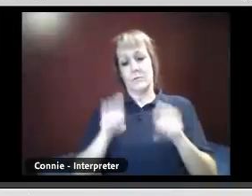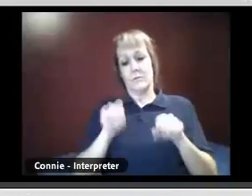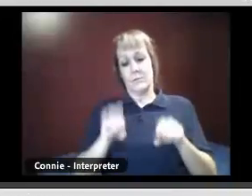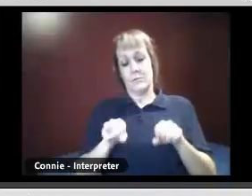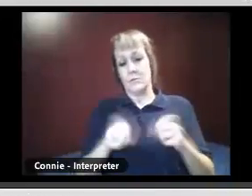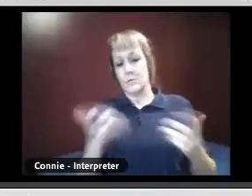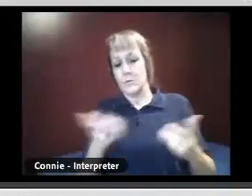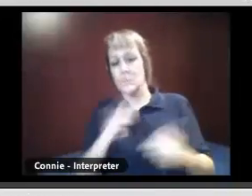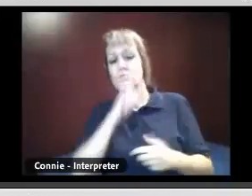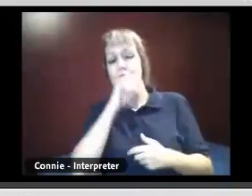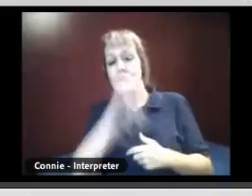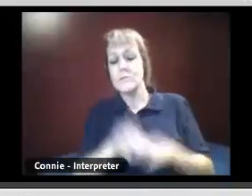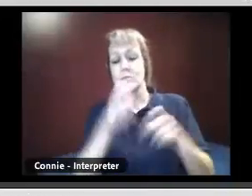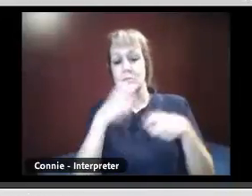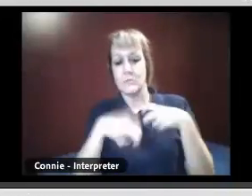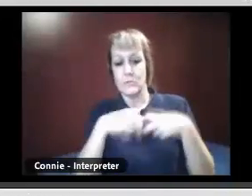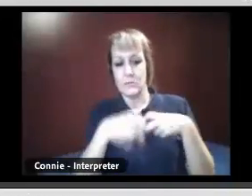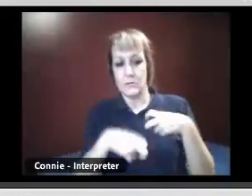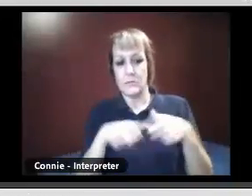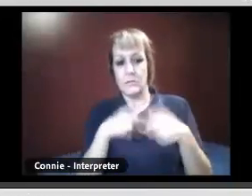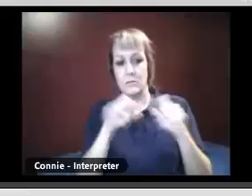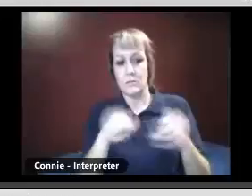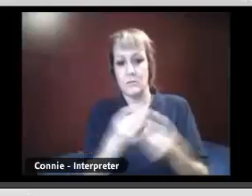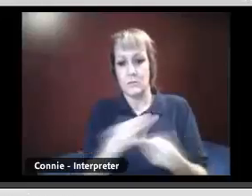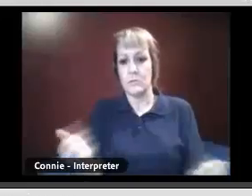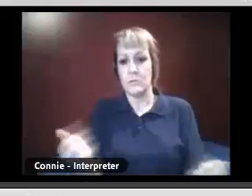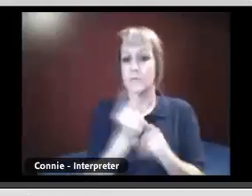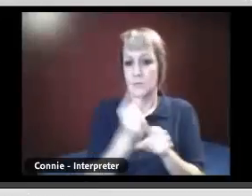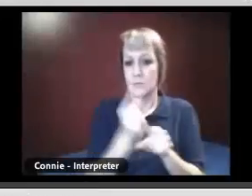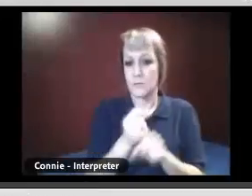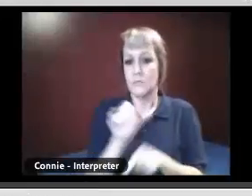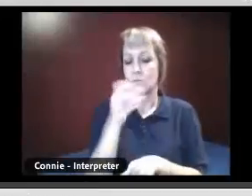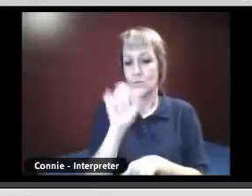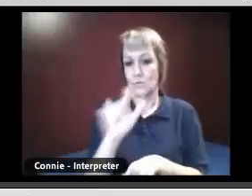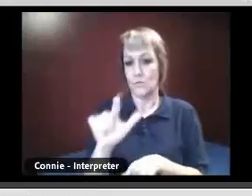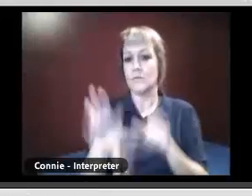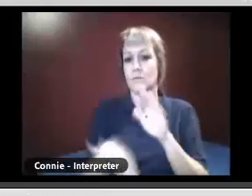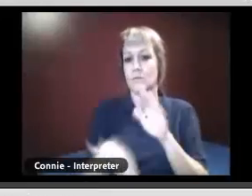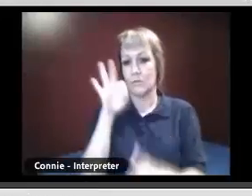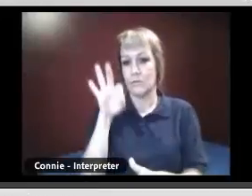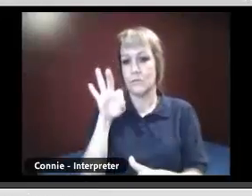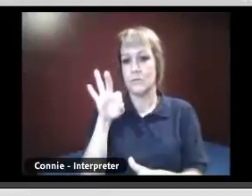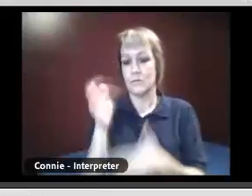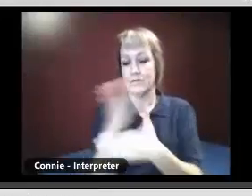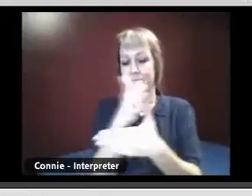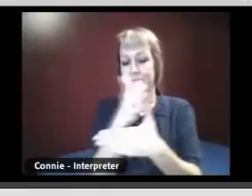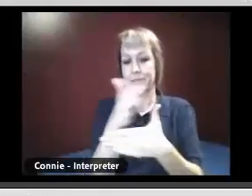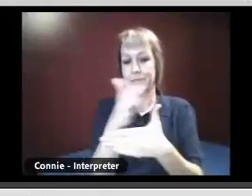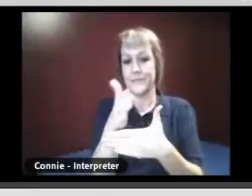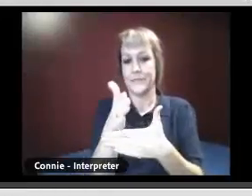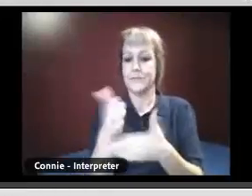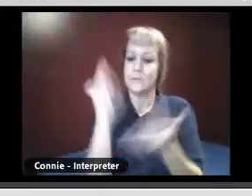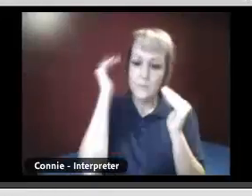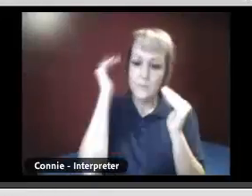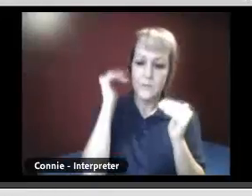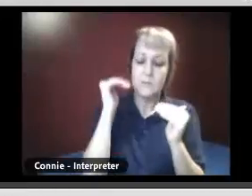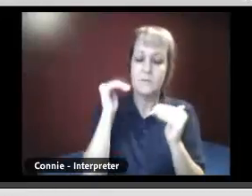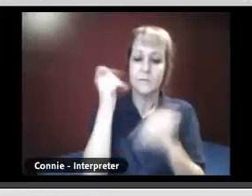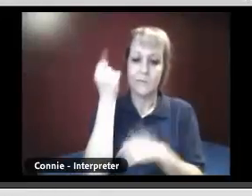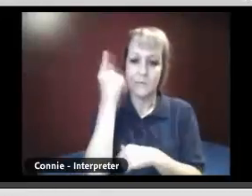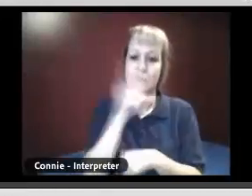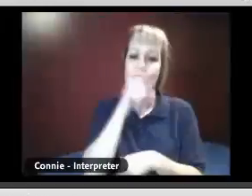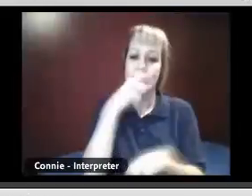real issues are so that they can be solved. You're right, Cheryl. You help them find the middle ground and understand the real issues. Because people get angry,